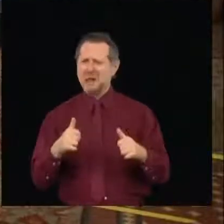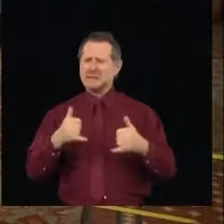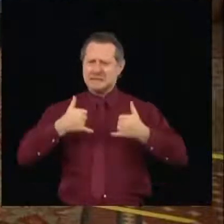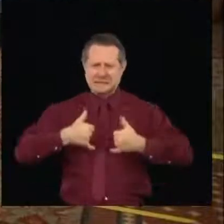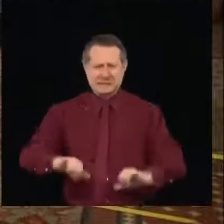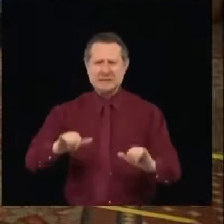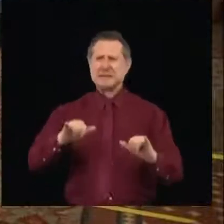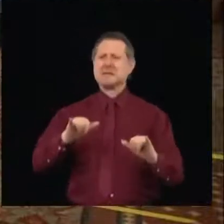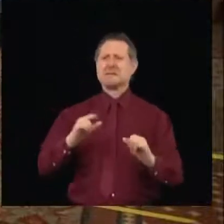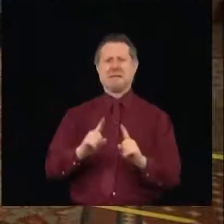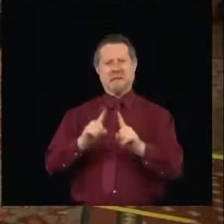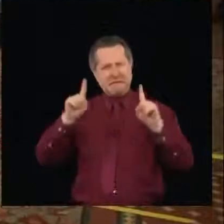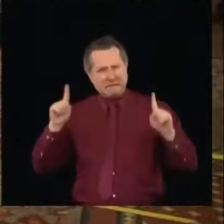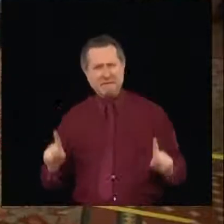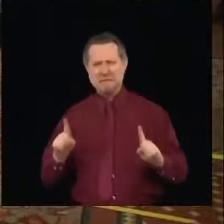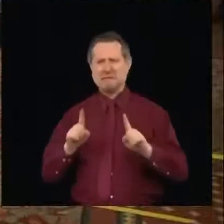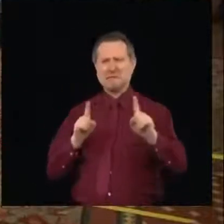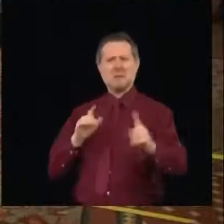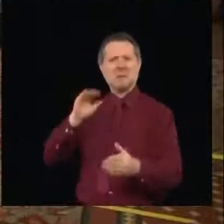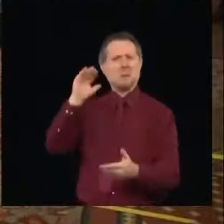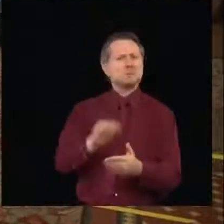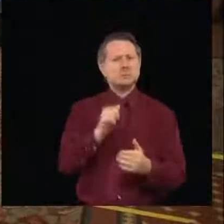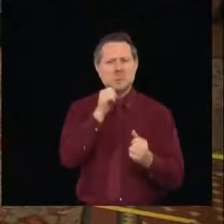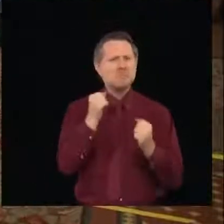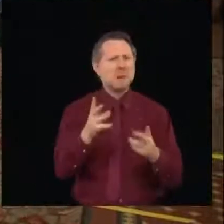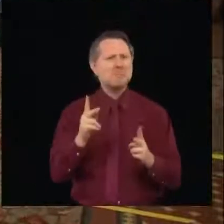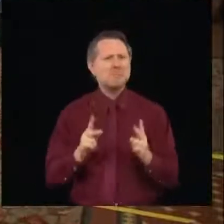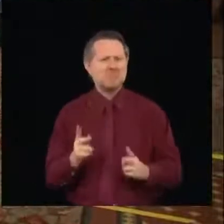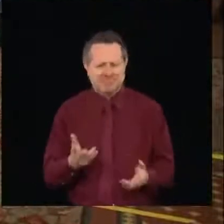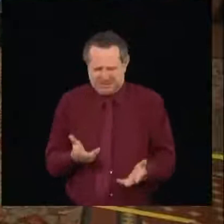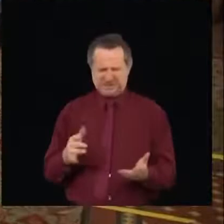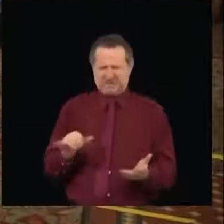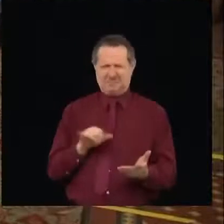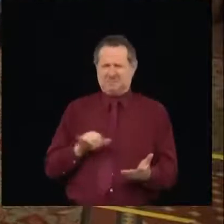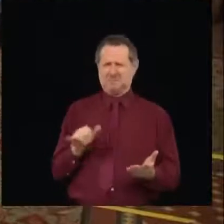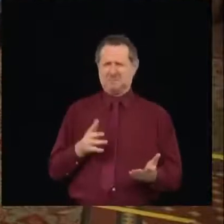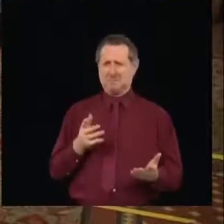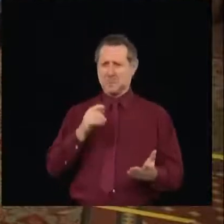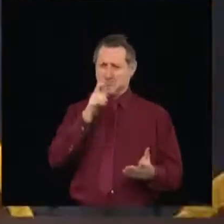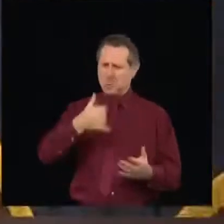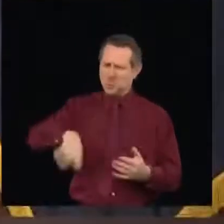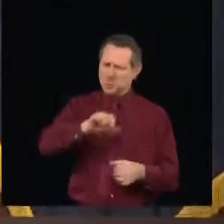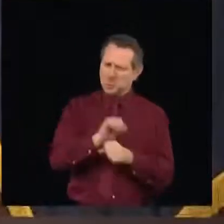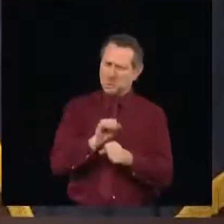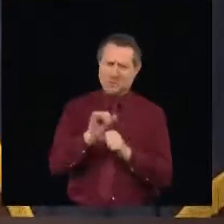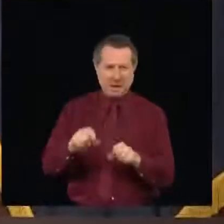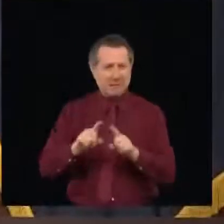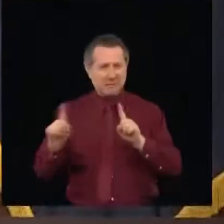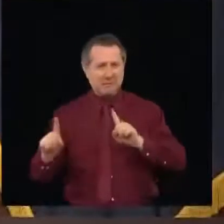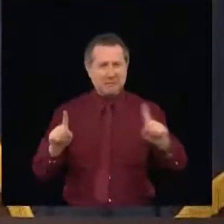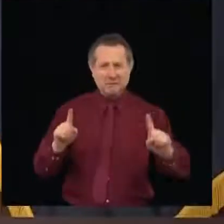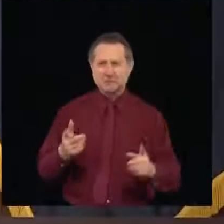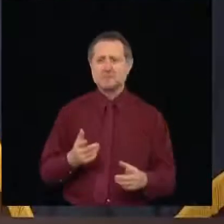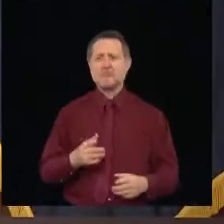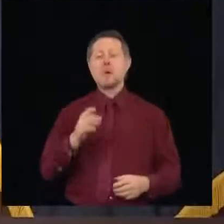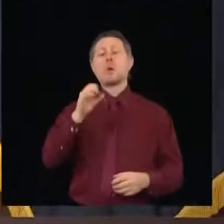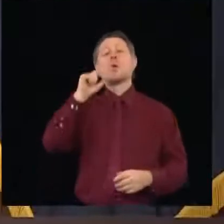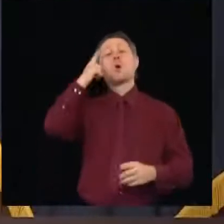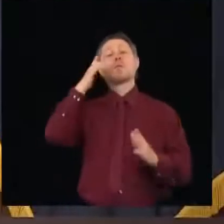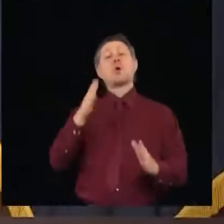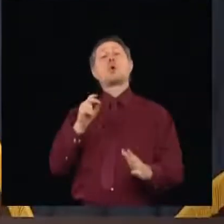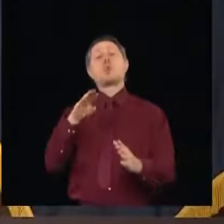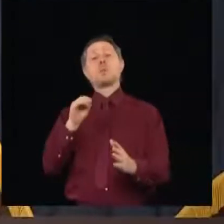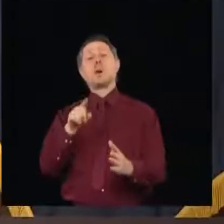density reduction and social distancing among those staff? Well, that's what they're doing. They're coming up with a plan